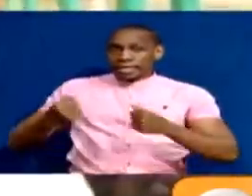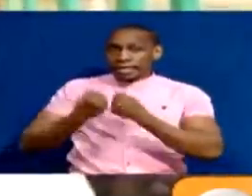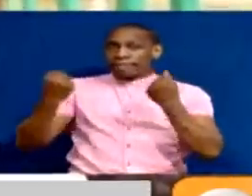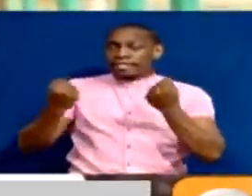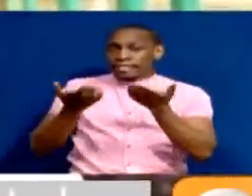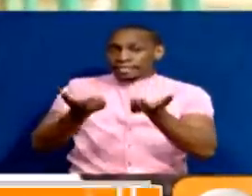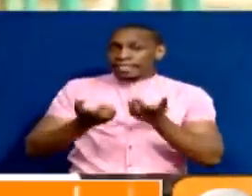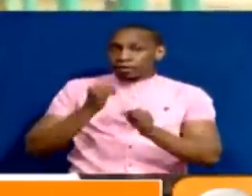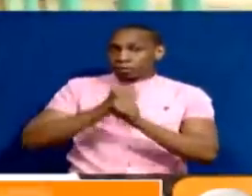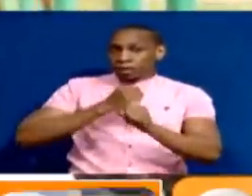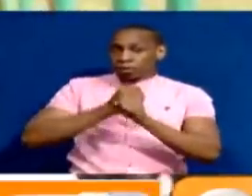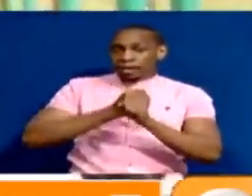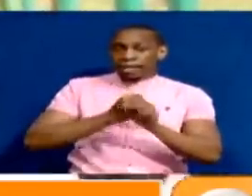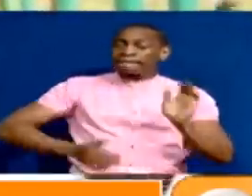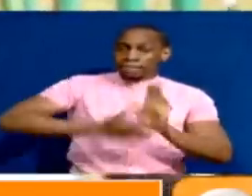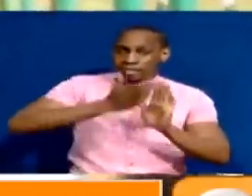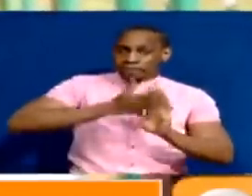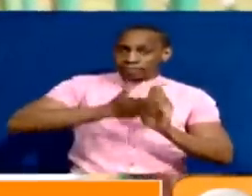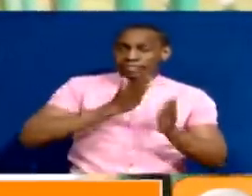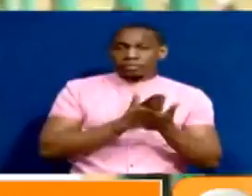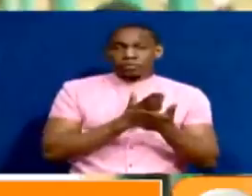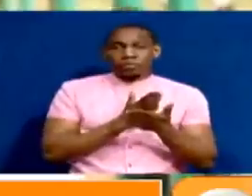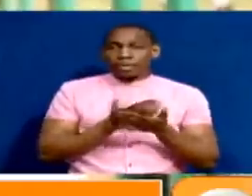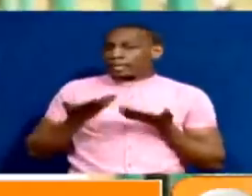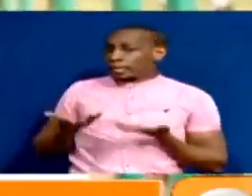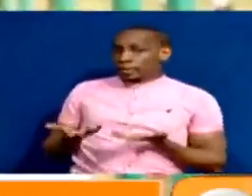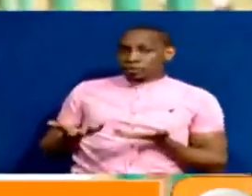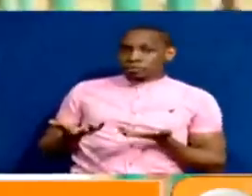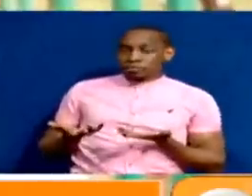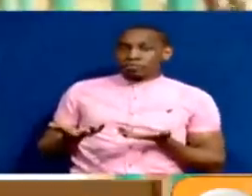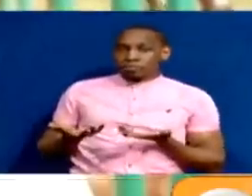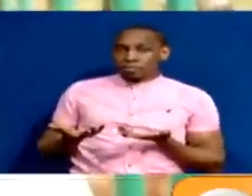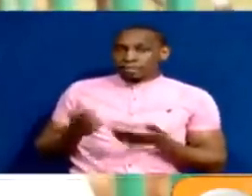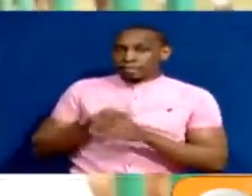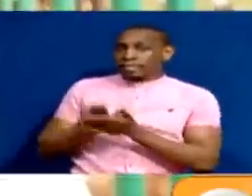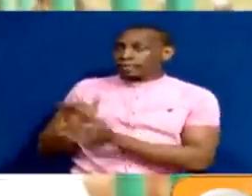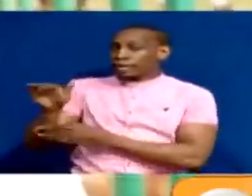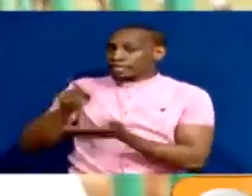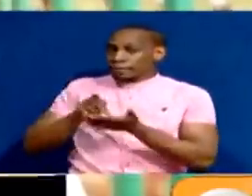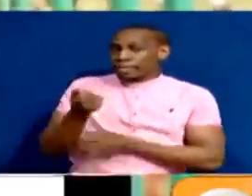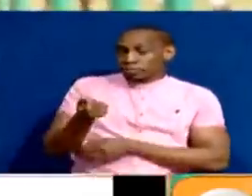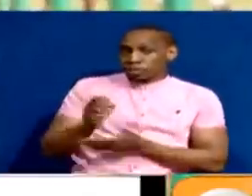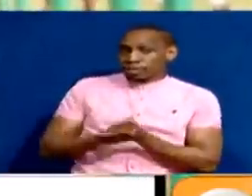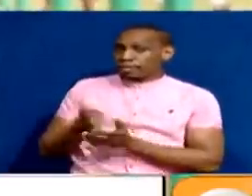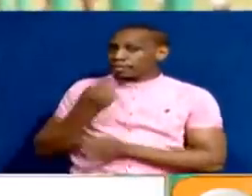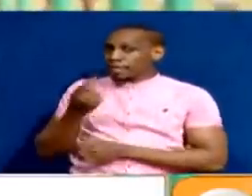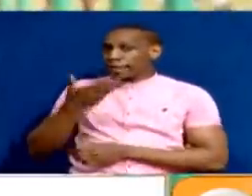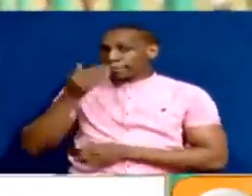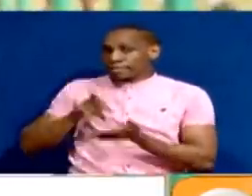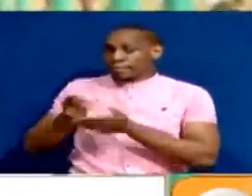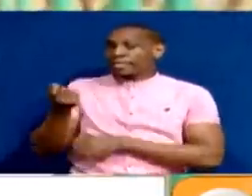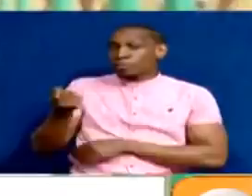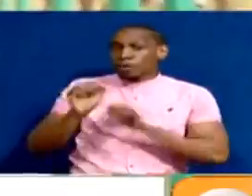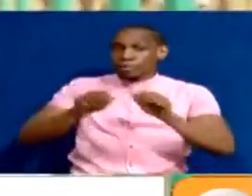emergency inatakana kufanyiwa kwa ghafla kabisa. Sasa nikiwa nikimdai pesa kidogo nimwambie at least atupe